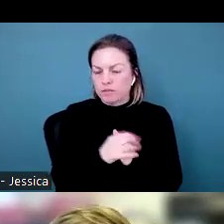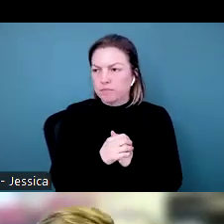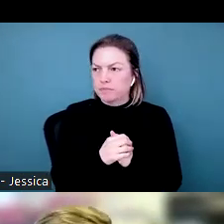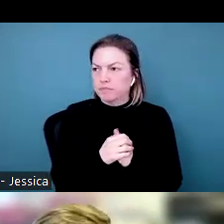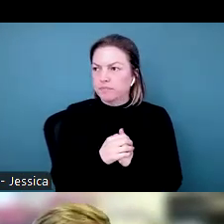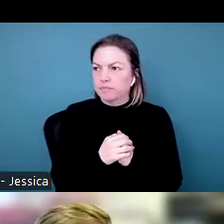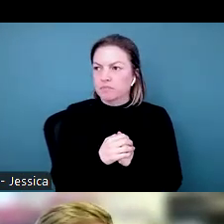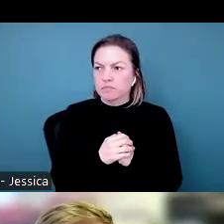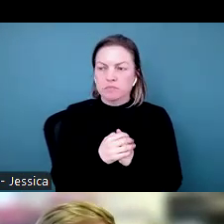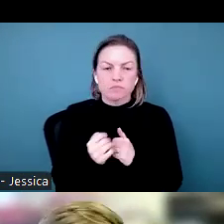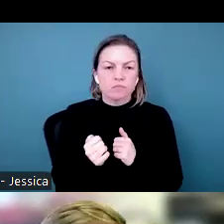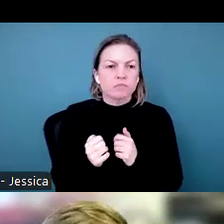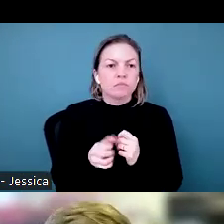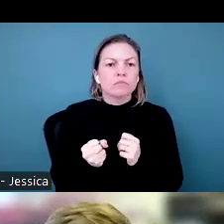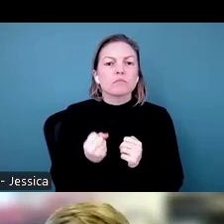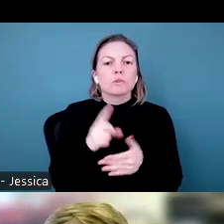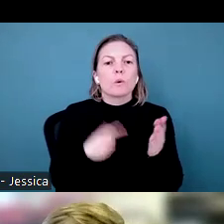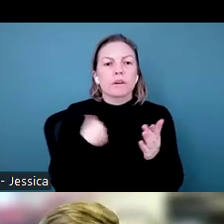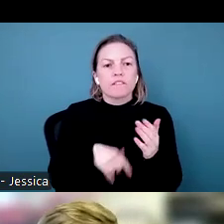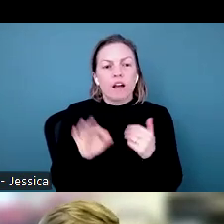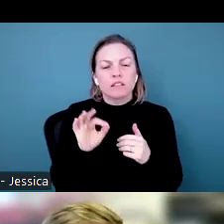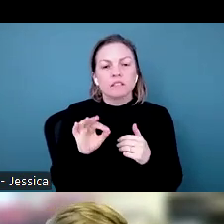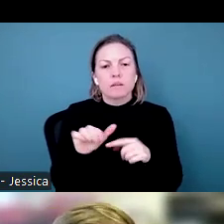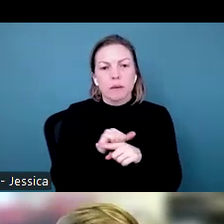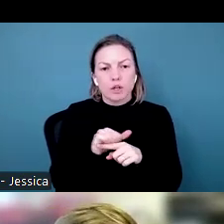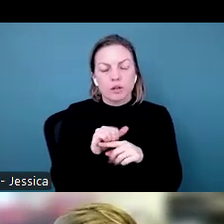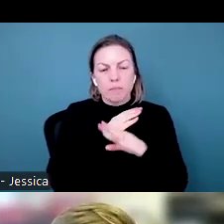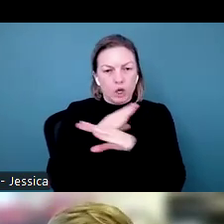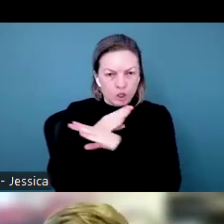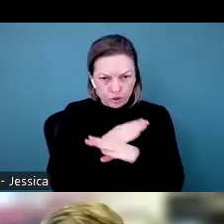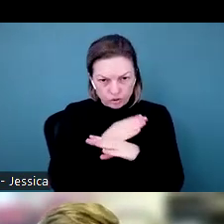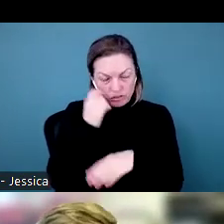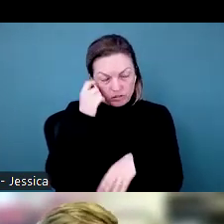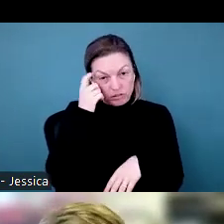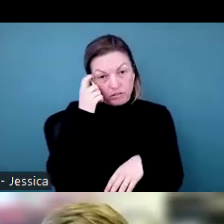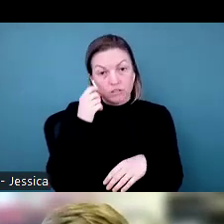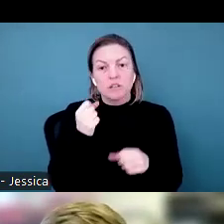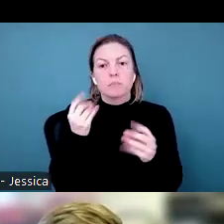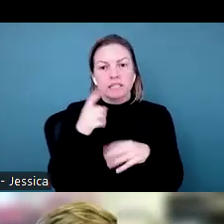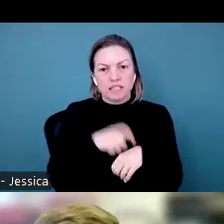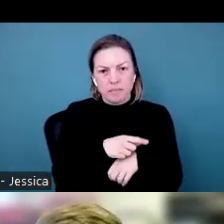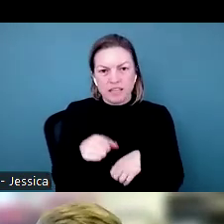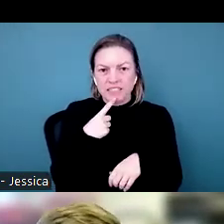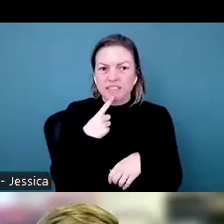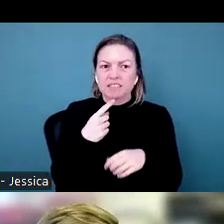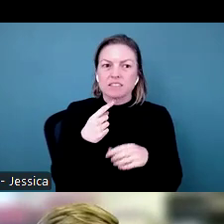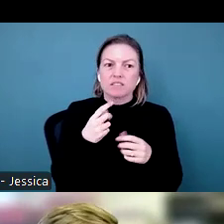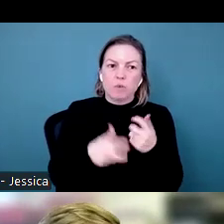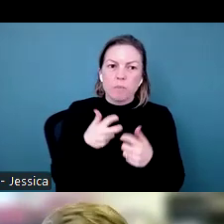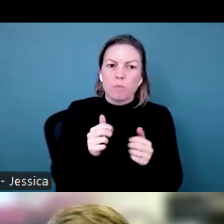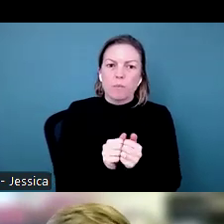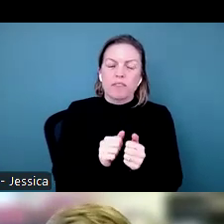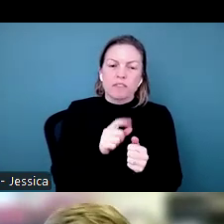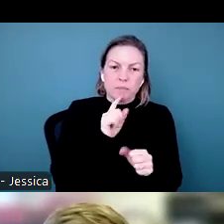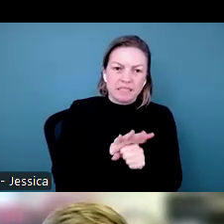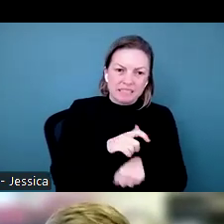What did we find? The first thing we looked at was barriers, and it was very frequent for these caregivers to report time commitment and scheduling conflicts as